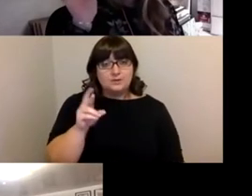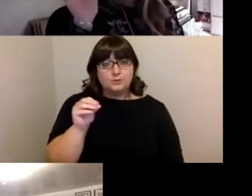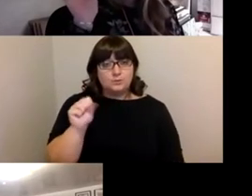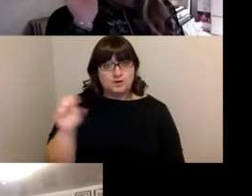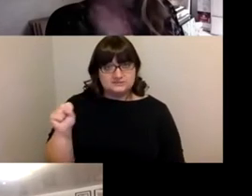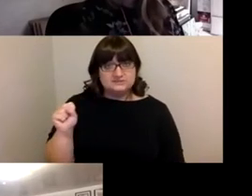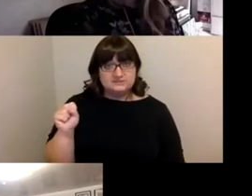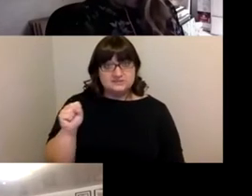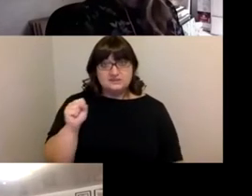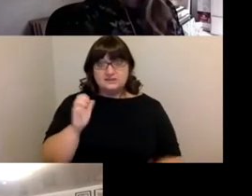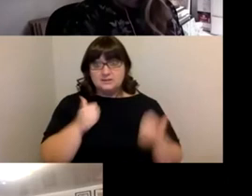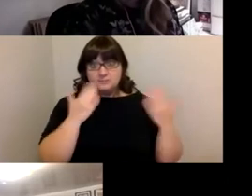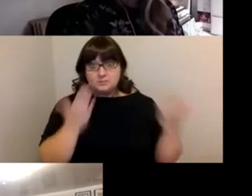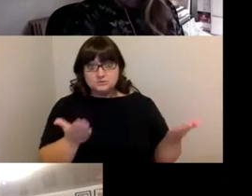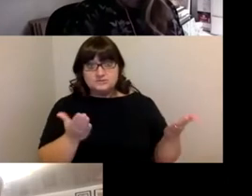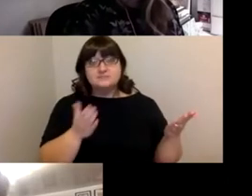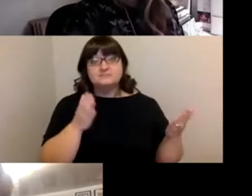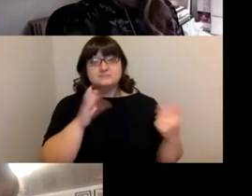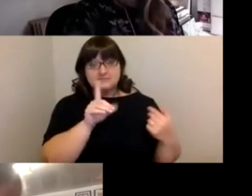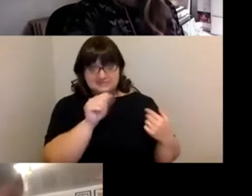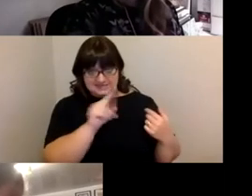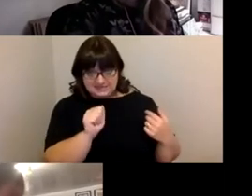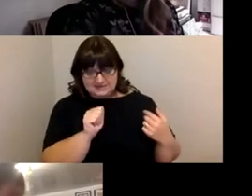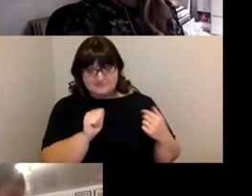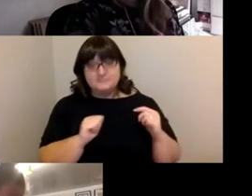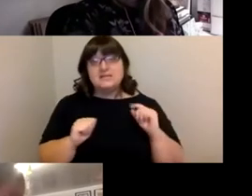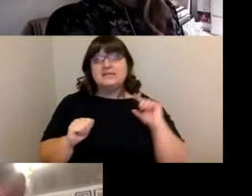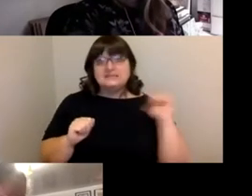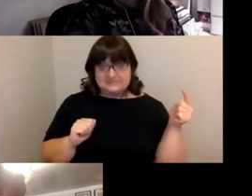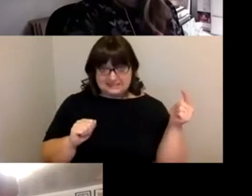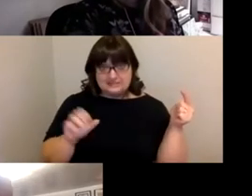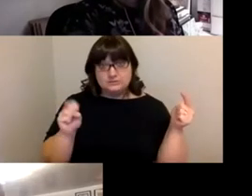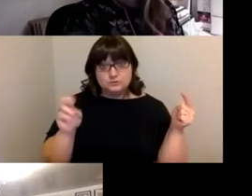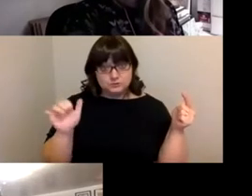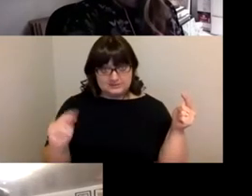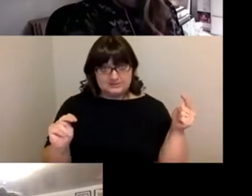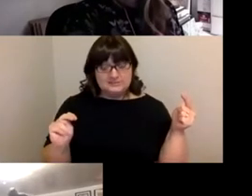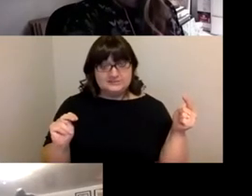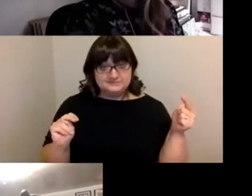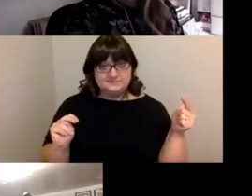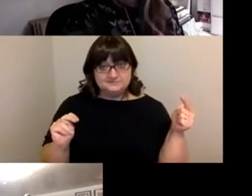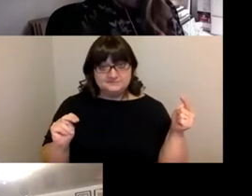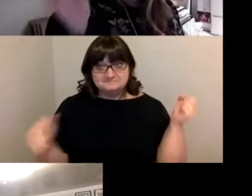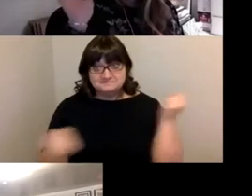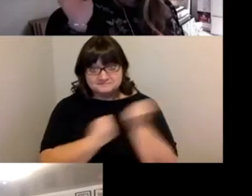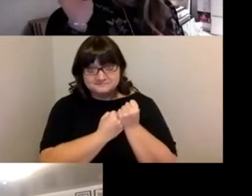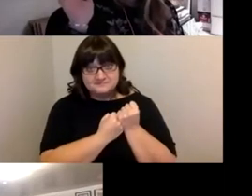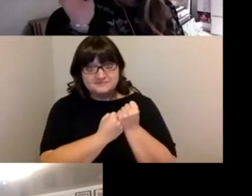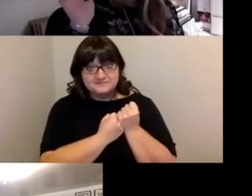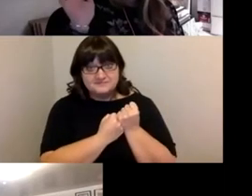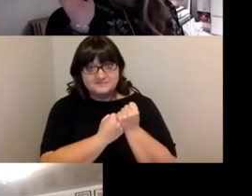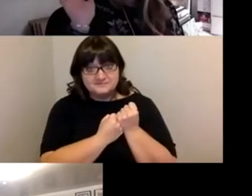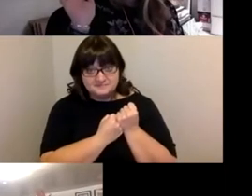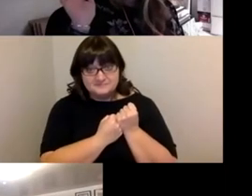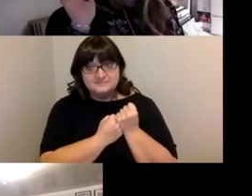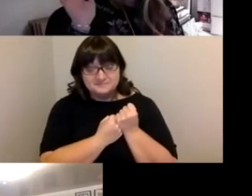have a motion? Dana? Seconder, Susan? Okay, all in favor?